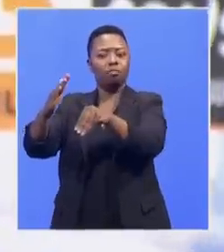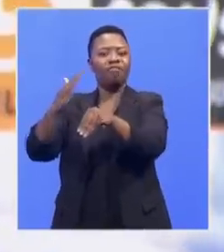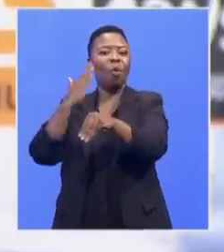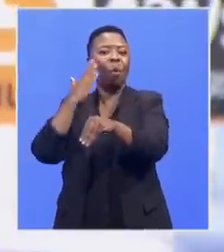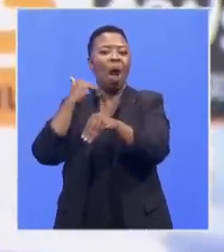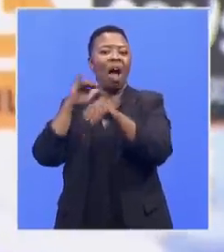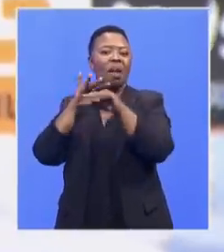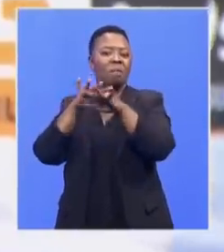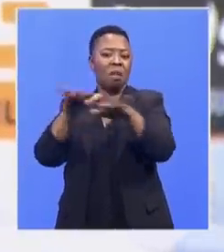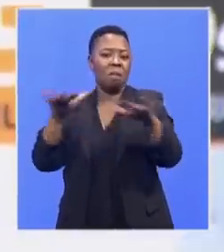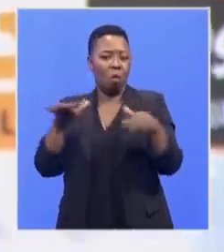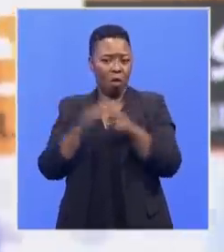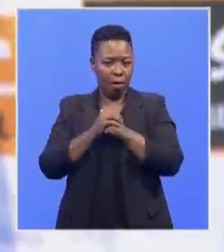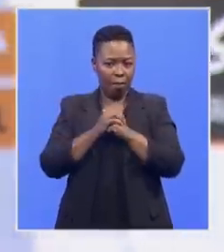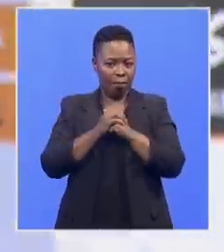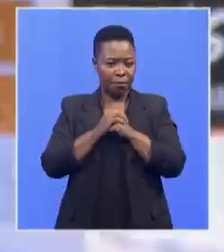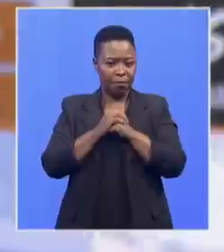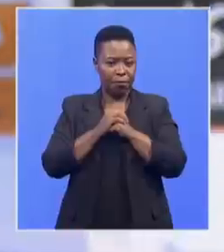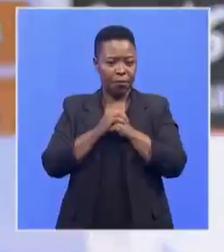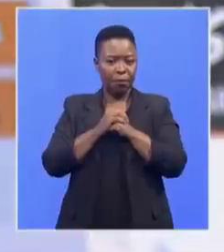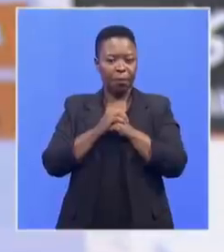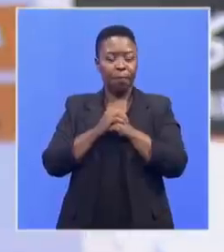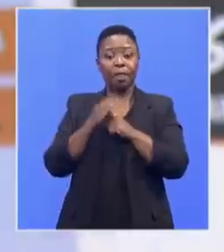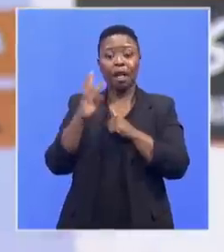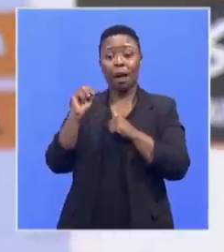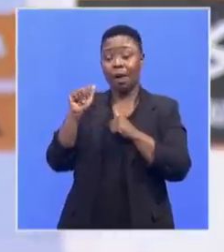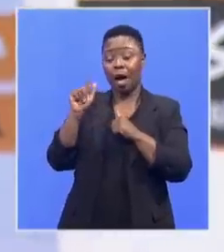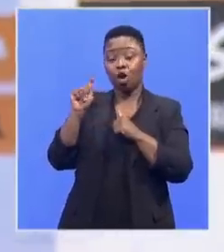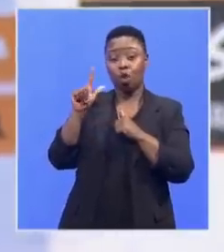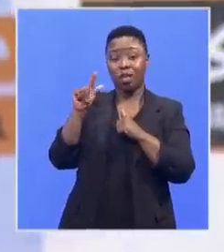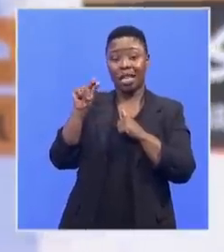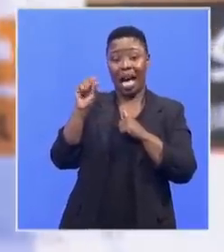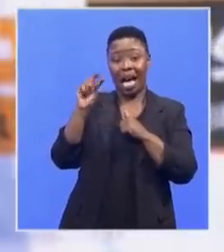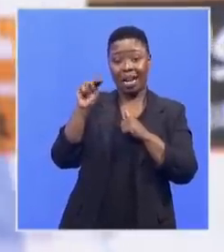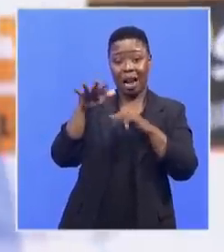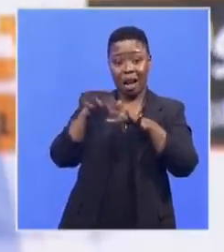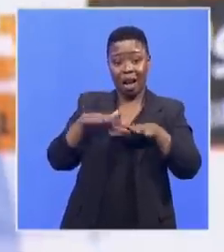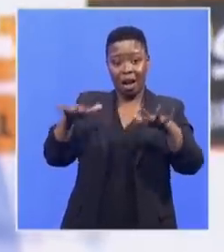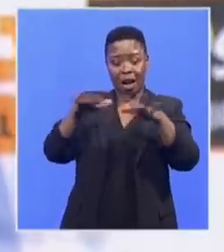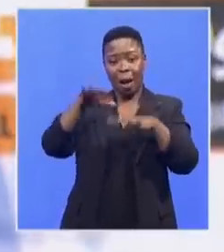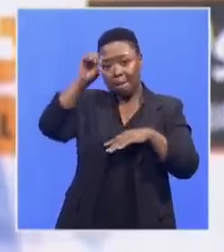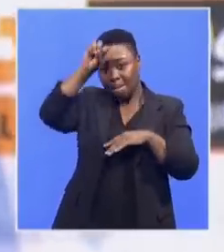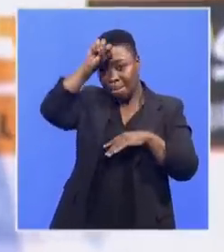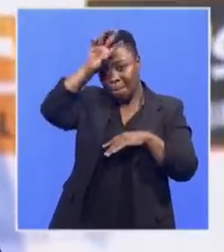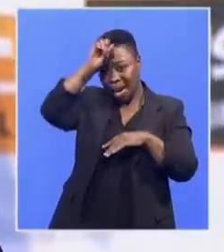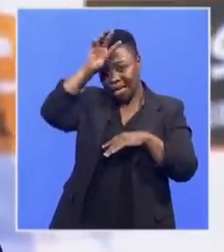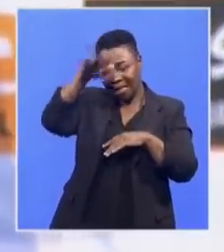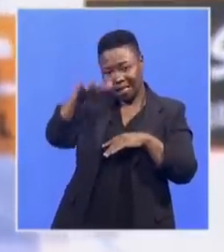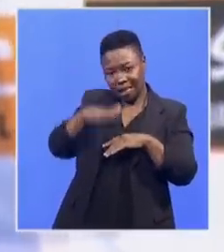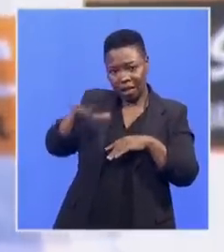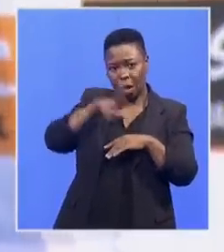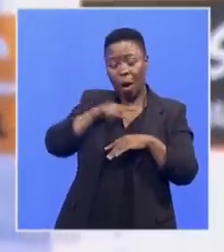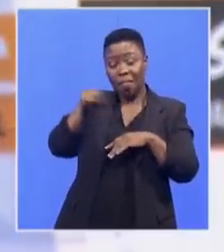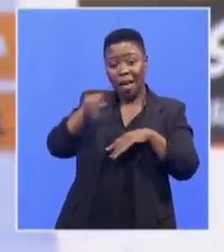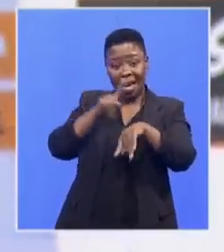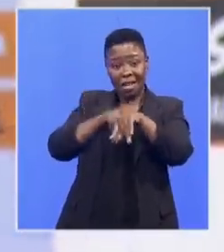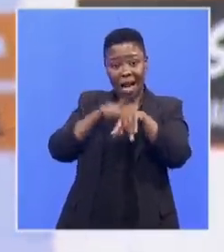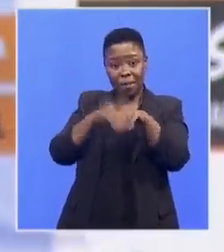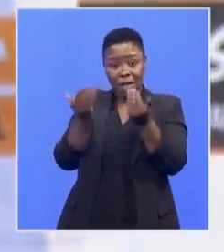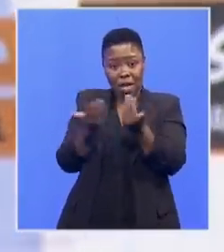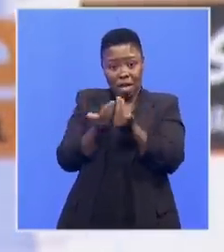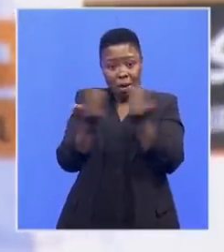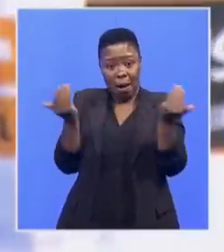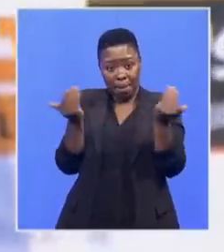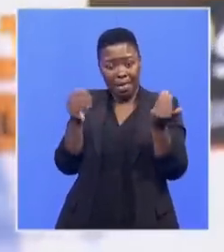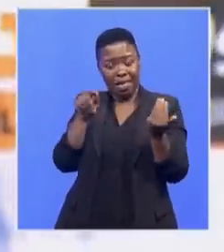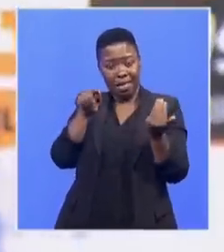Matlosana was home to a mining industry which, under apartheid, was responsible